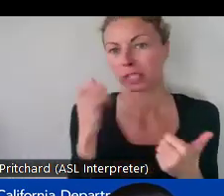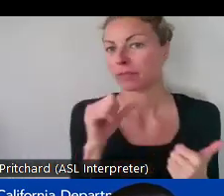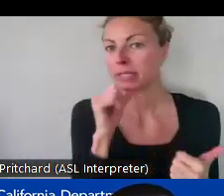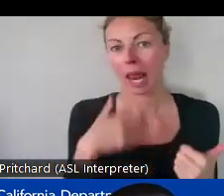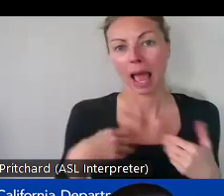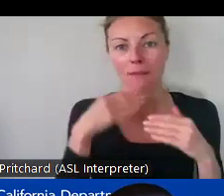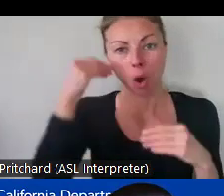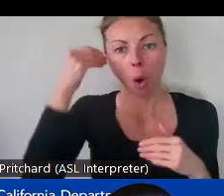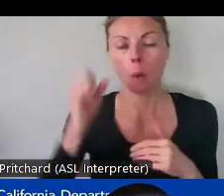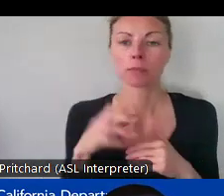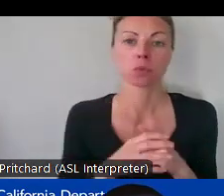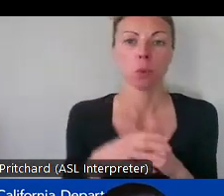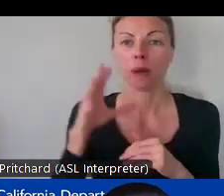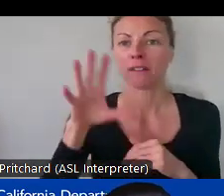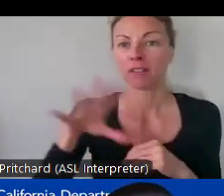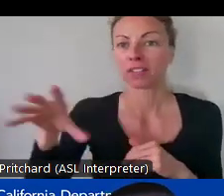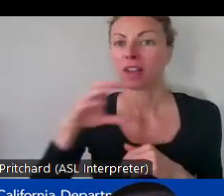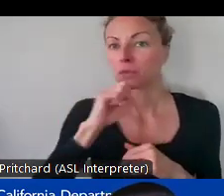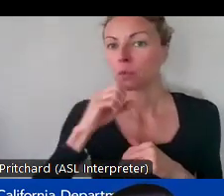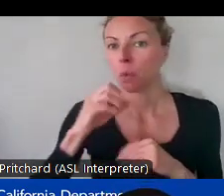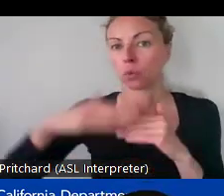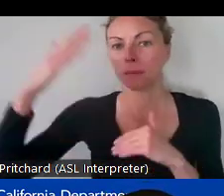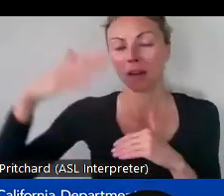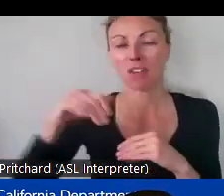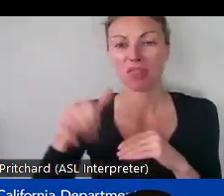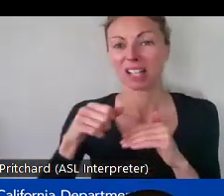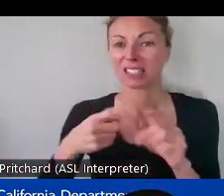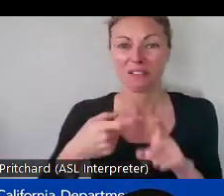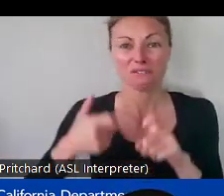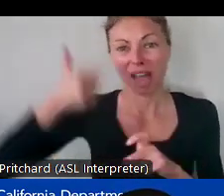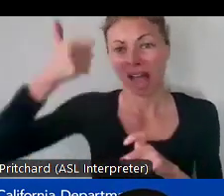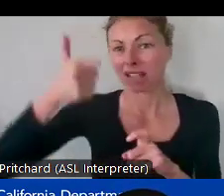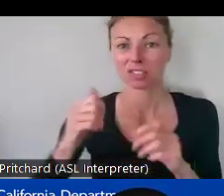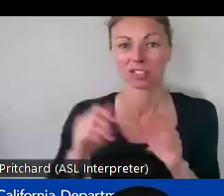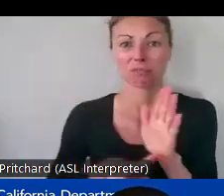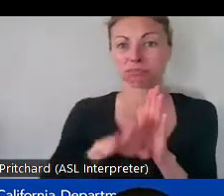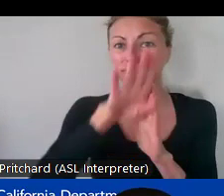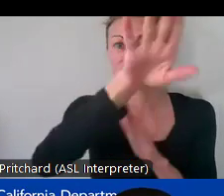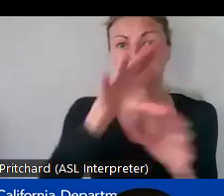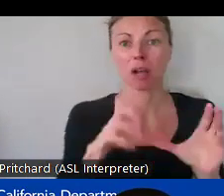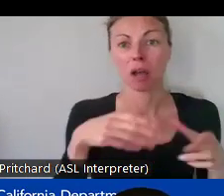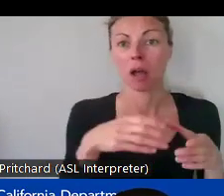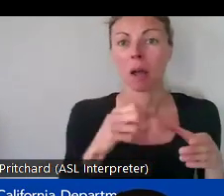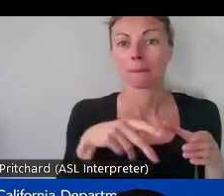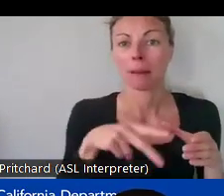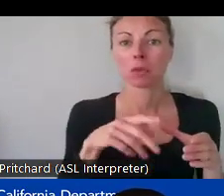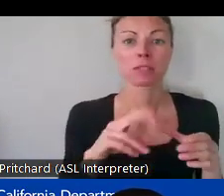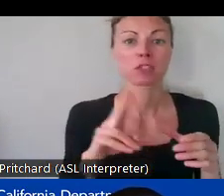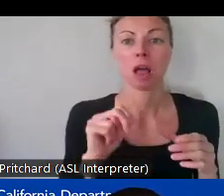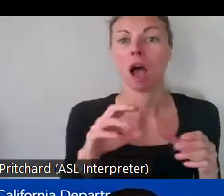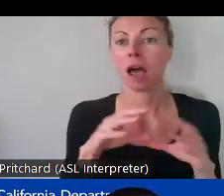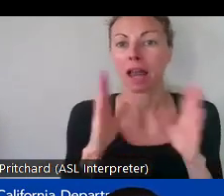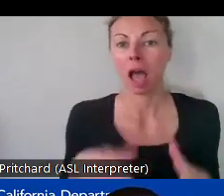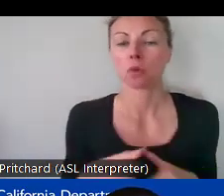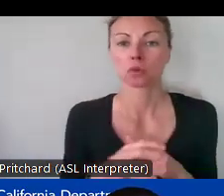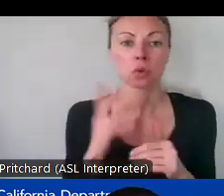So individuals over the age of 55 are the fastest growing segment of the unhoused in California. The chart displayed here shows a steep increase, right? And so